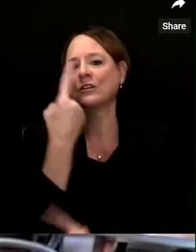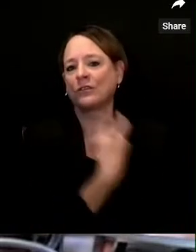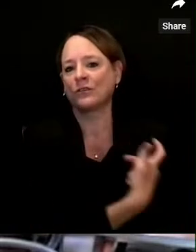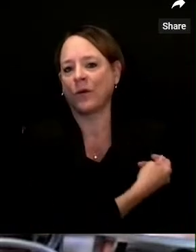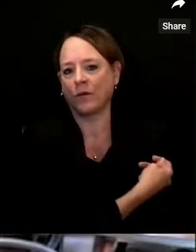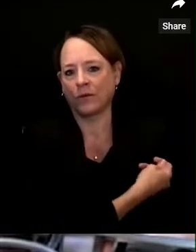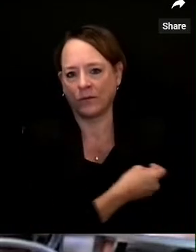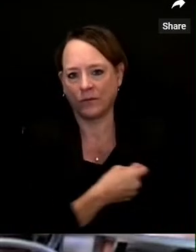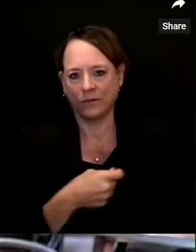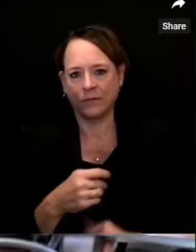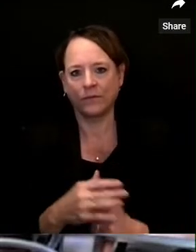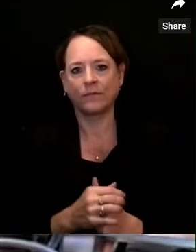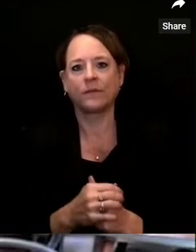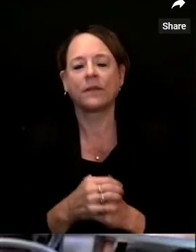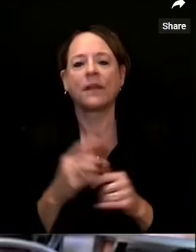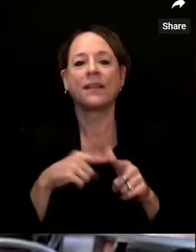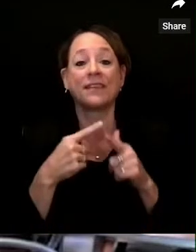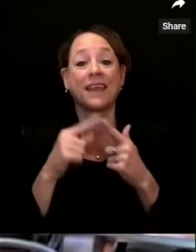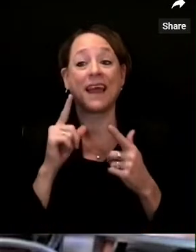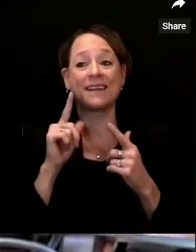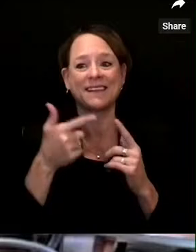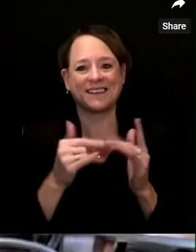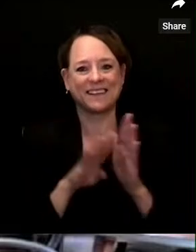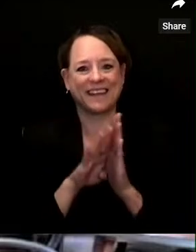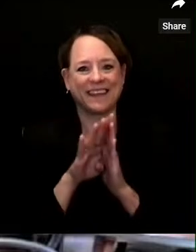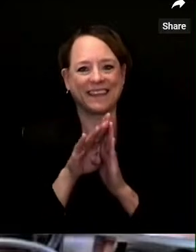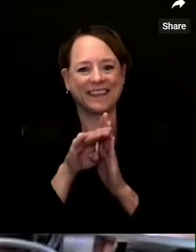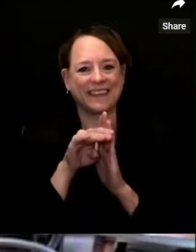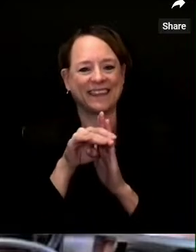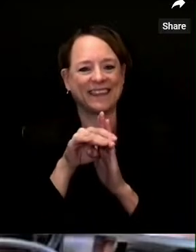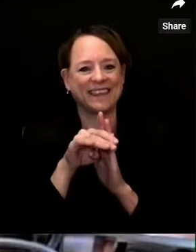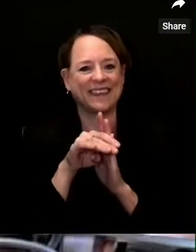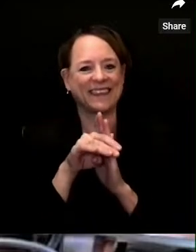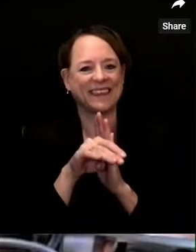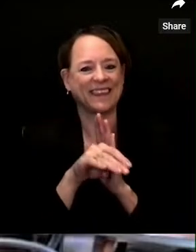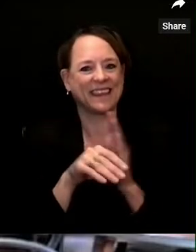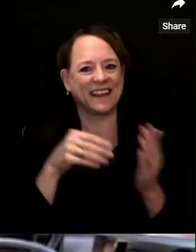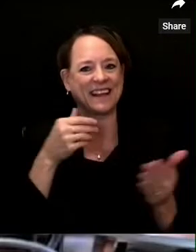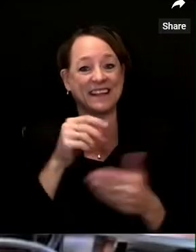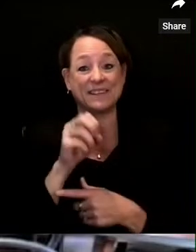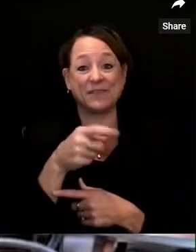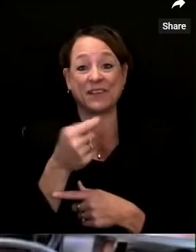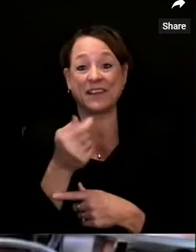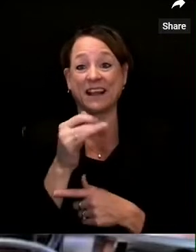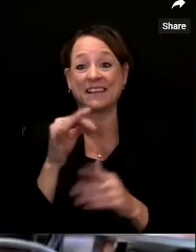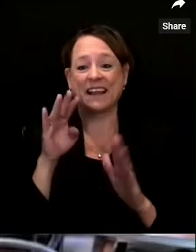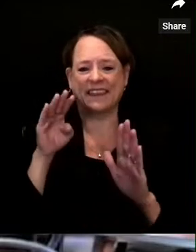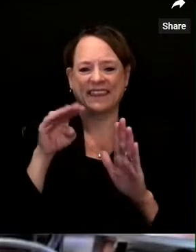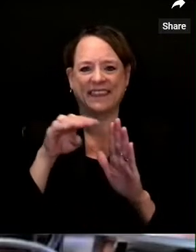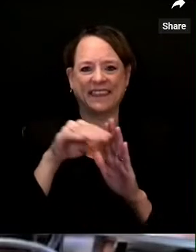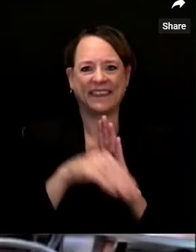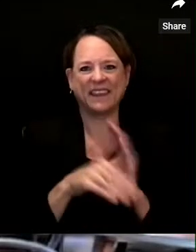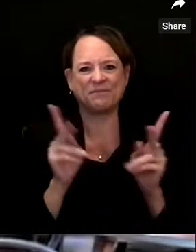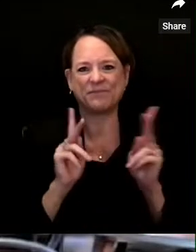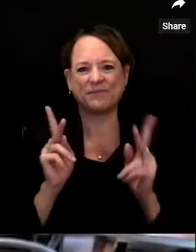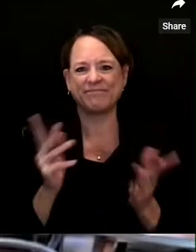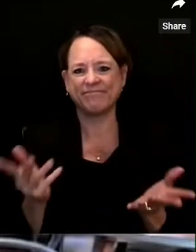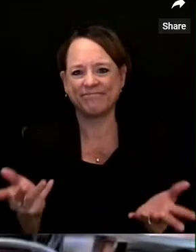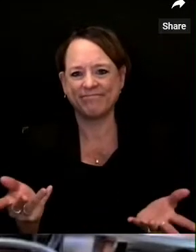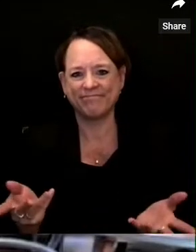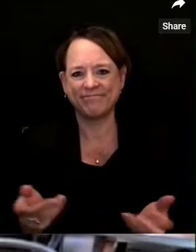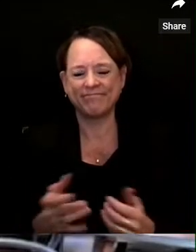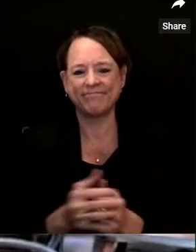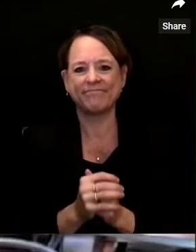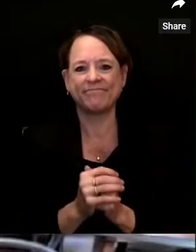off toward the end of the program. And so the initial extension, giving people a full month to get that first